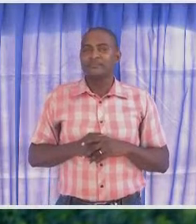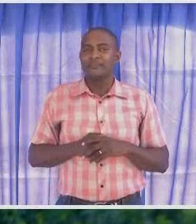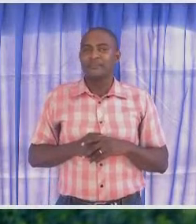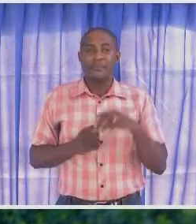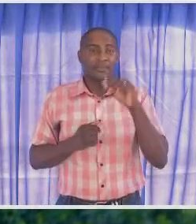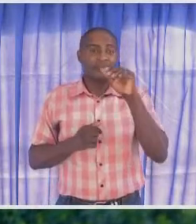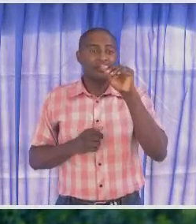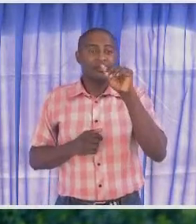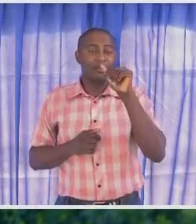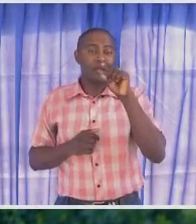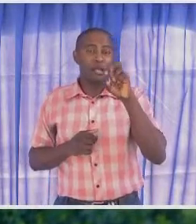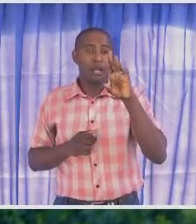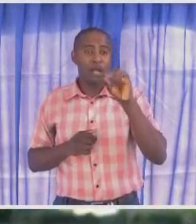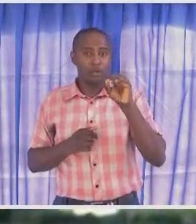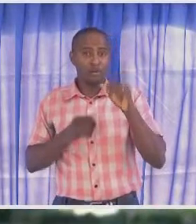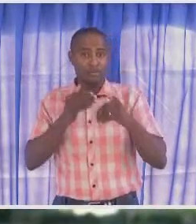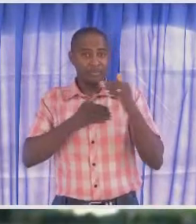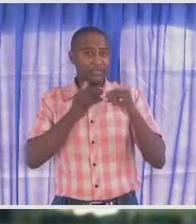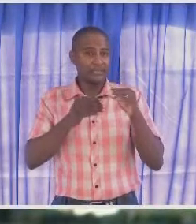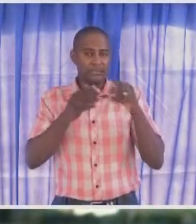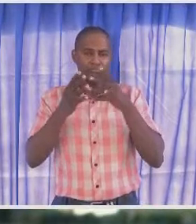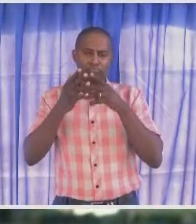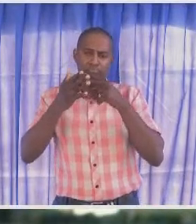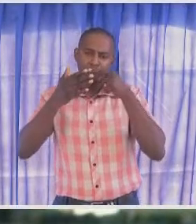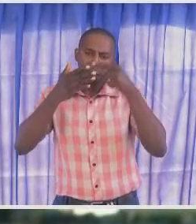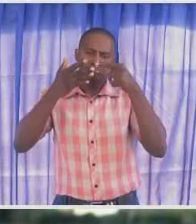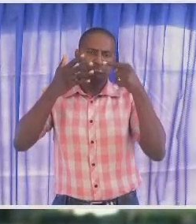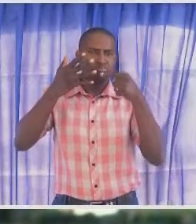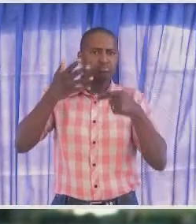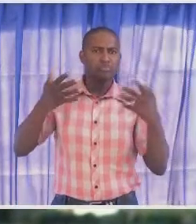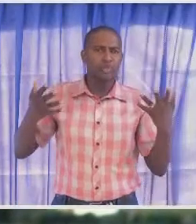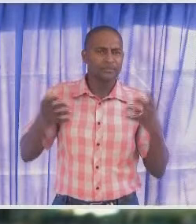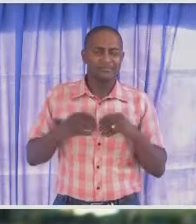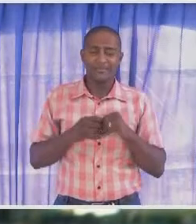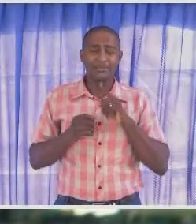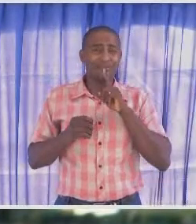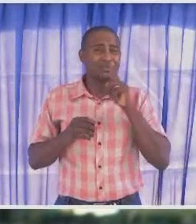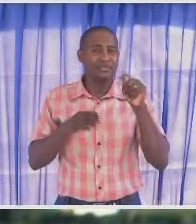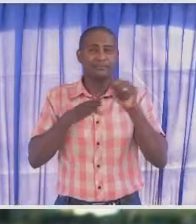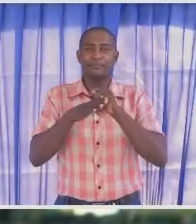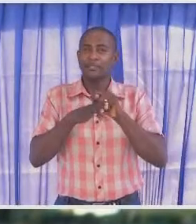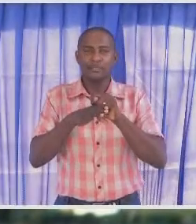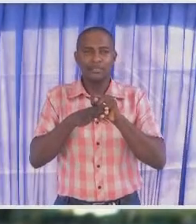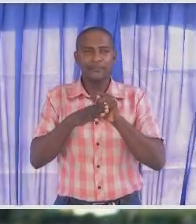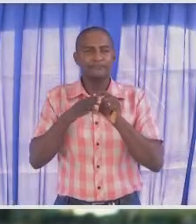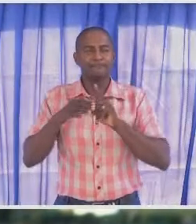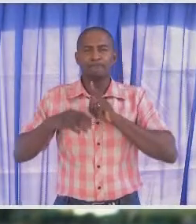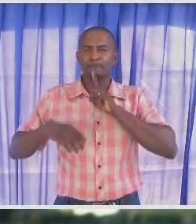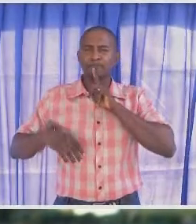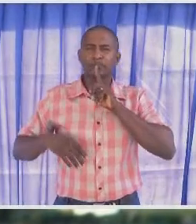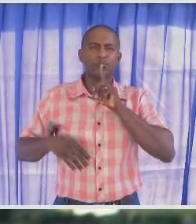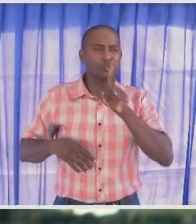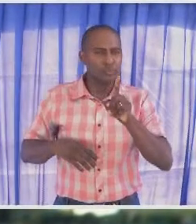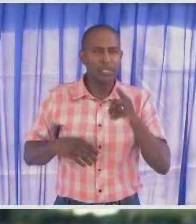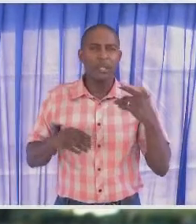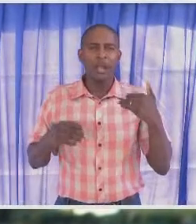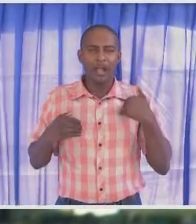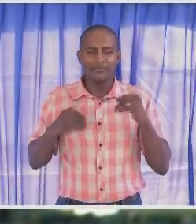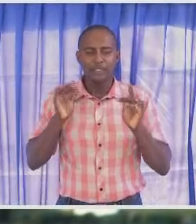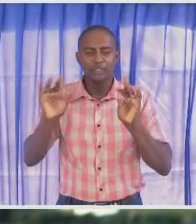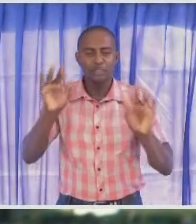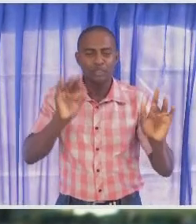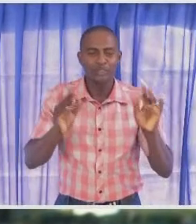Agro-processing component is very practical, authentic, and has an hands-on approach.